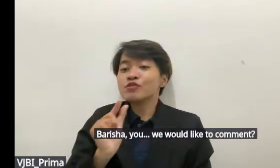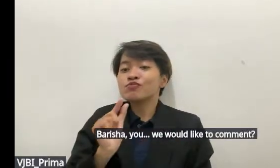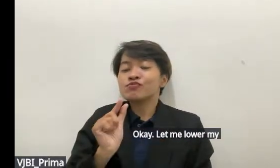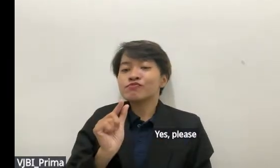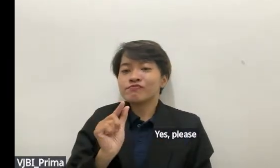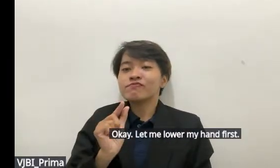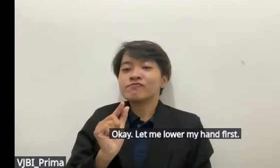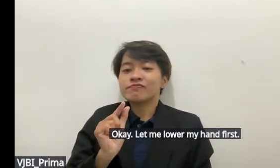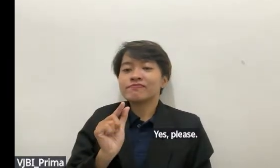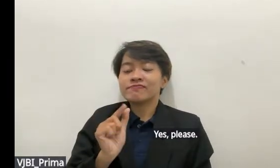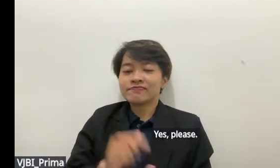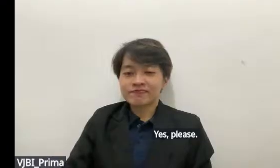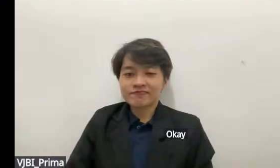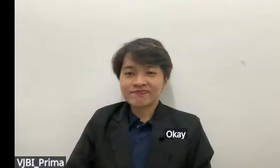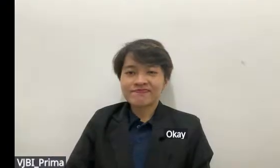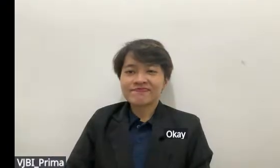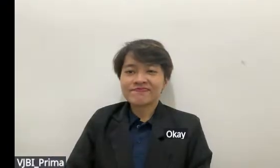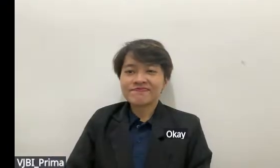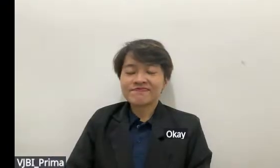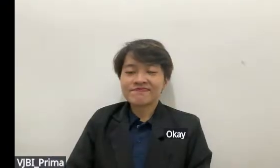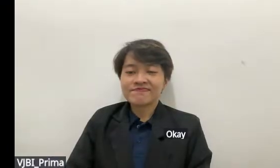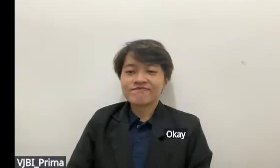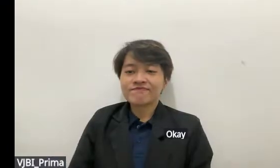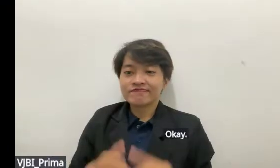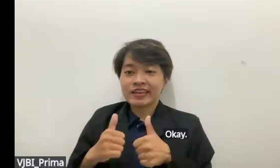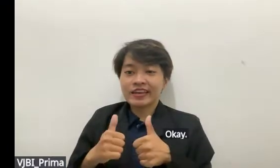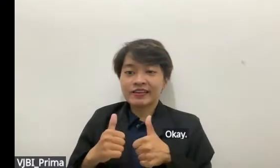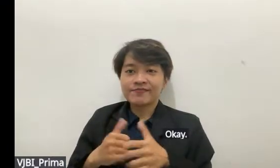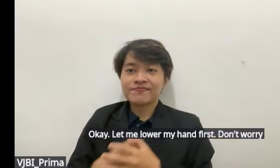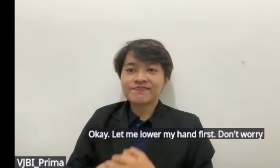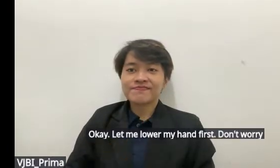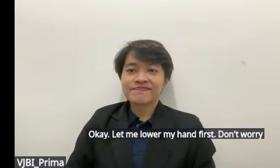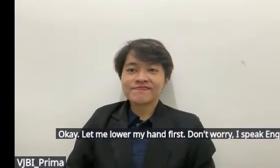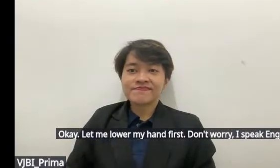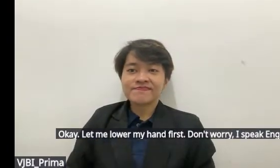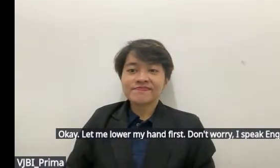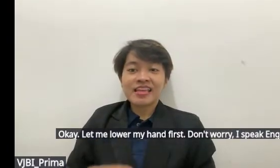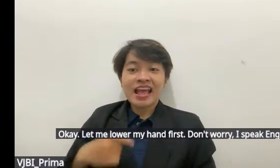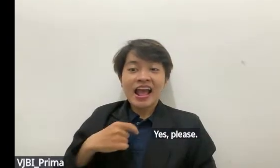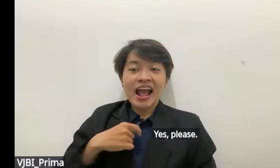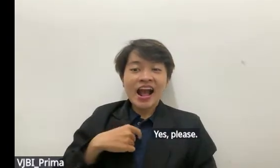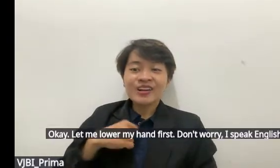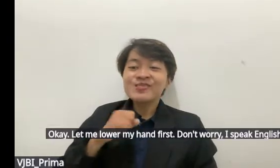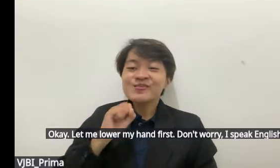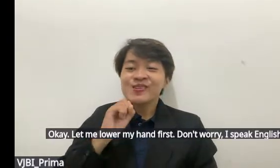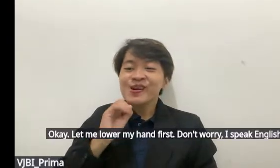first. Uh, Okay, don't worry, I speak English. So,